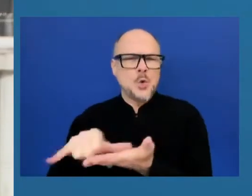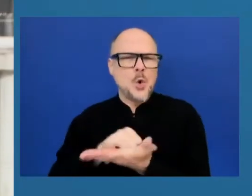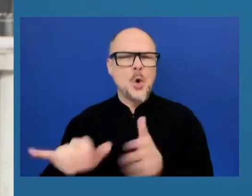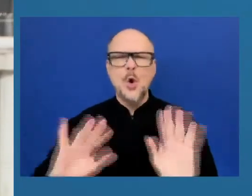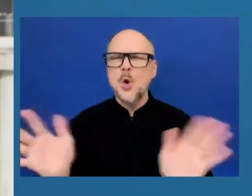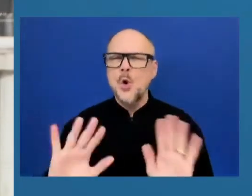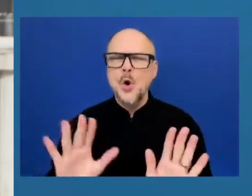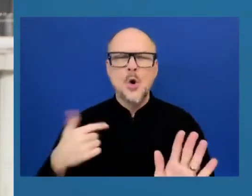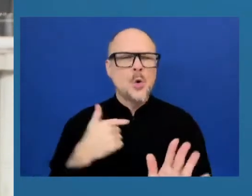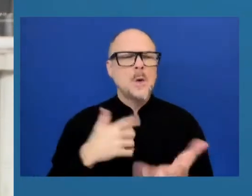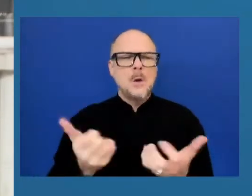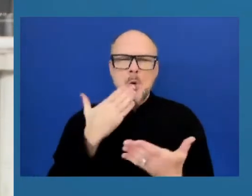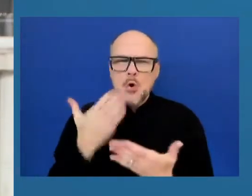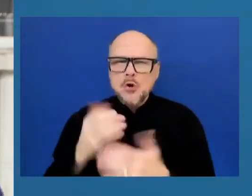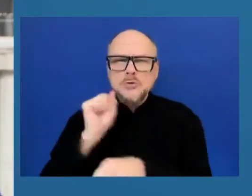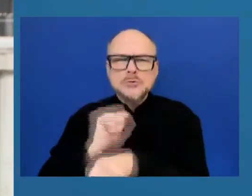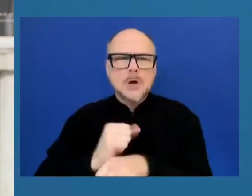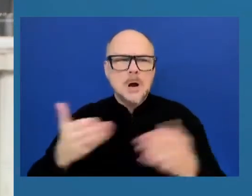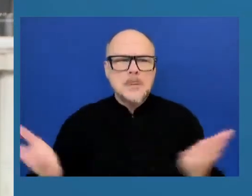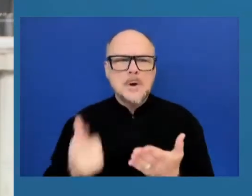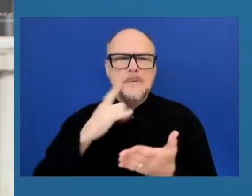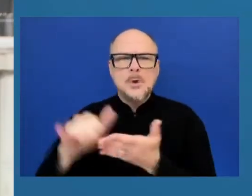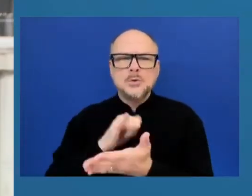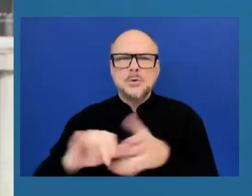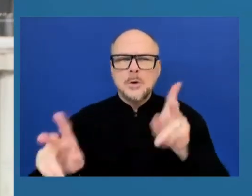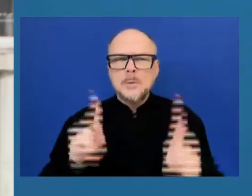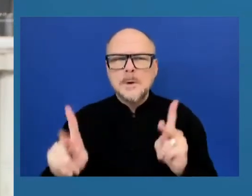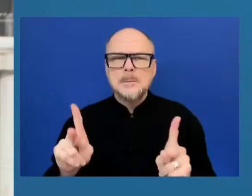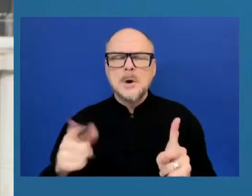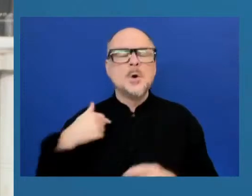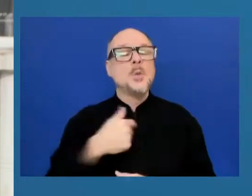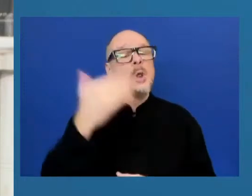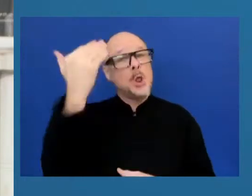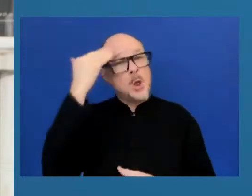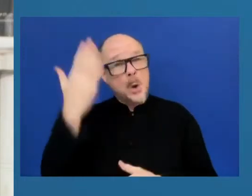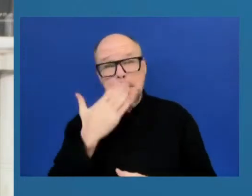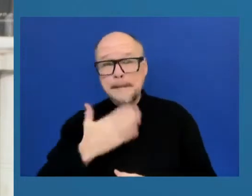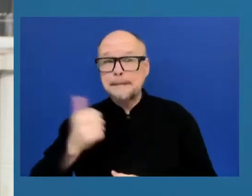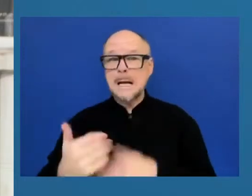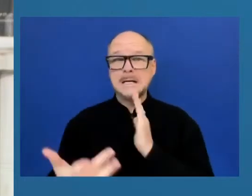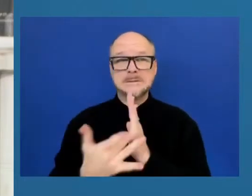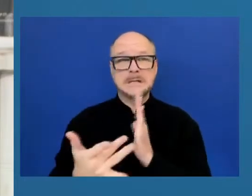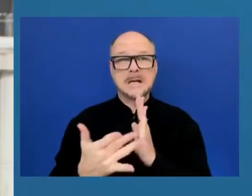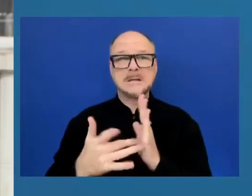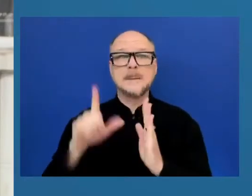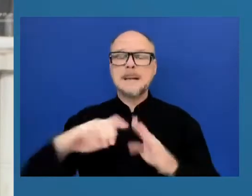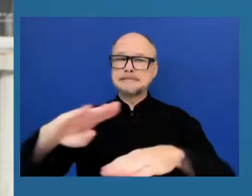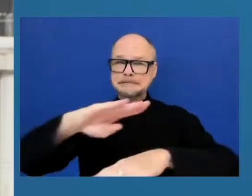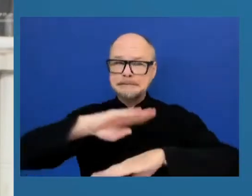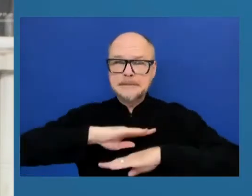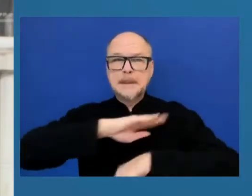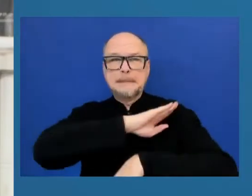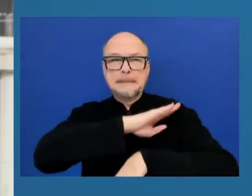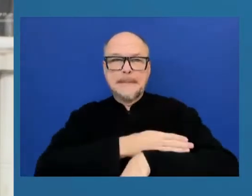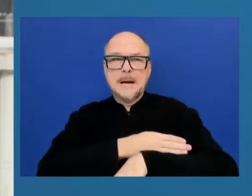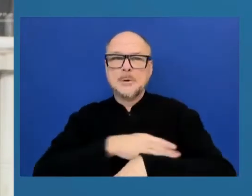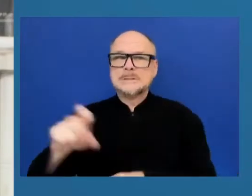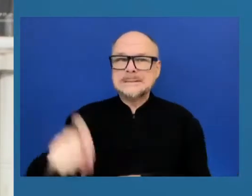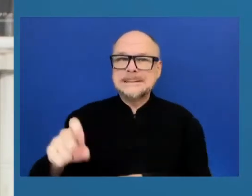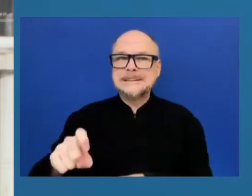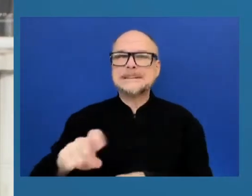Yorkers. And we know this is the best technology to meet this growing demand. 1